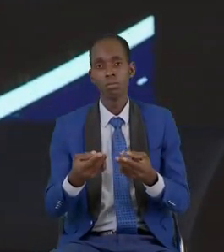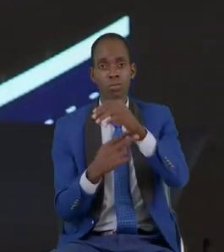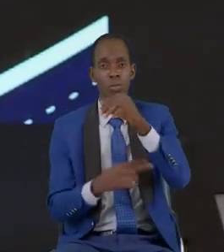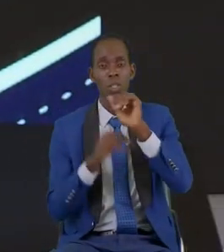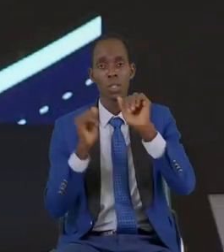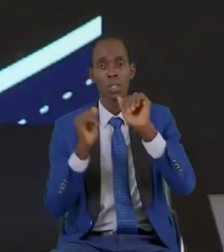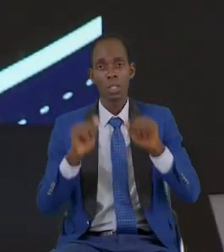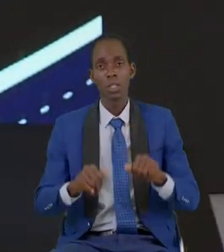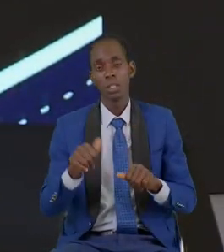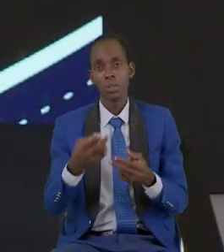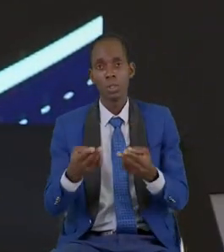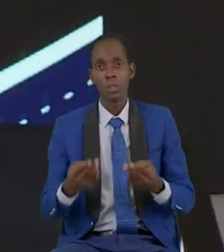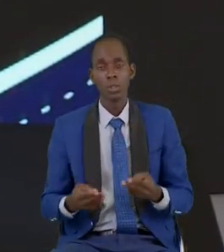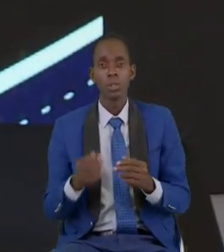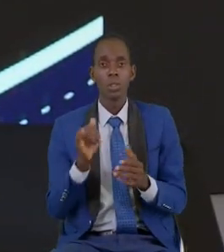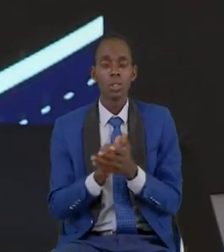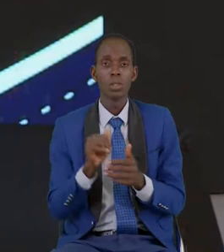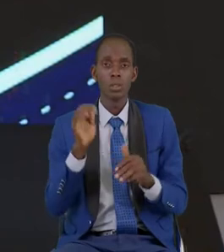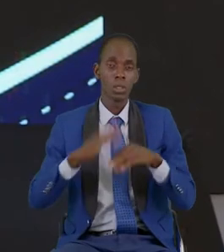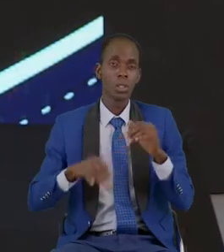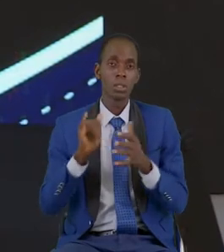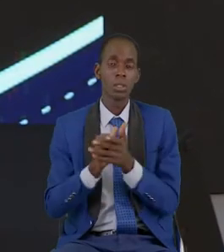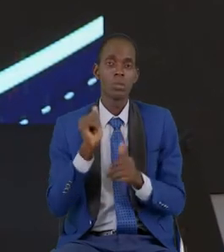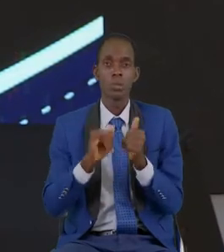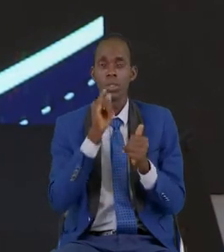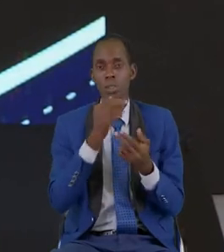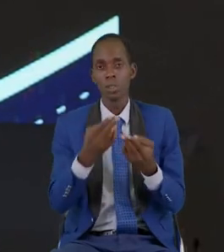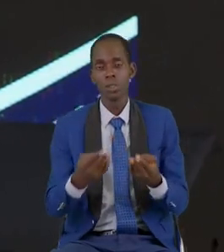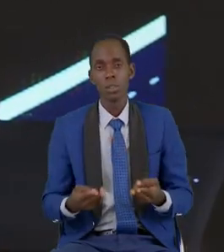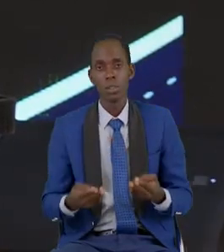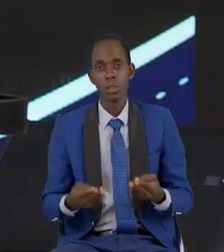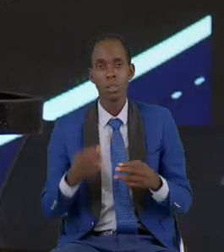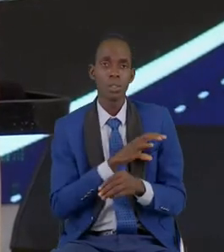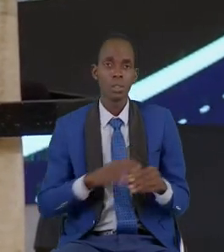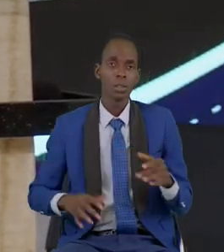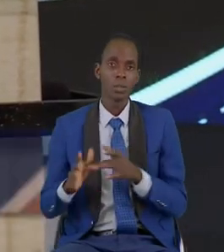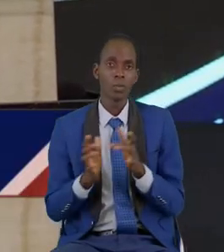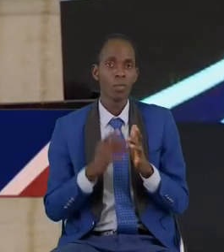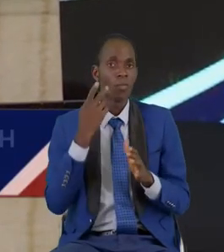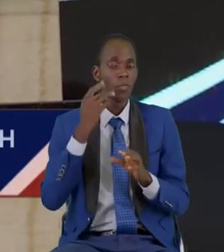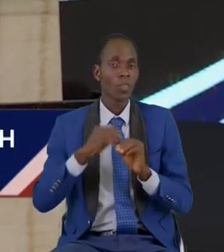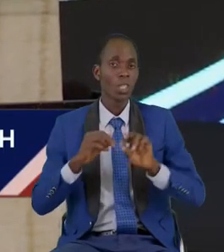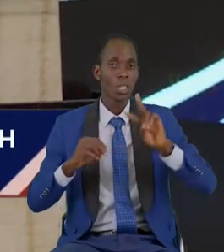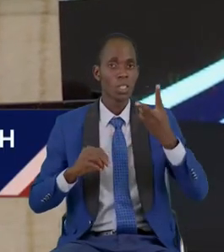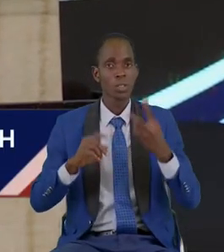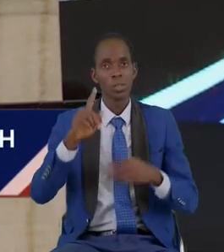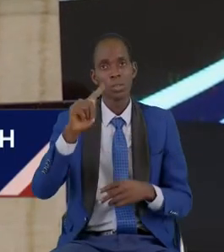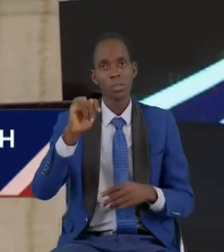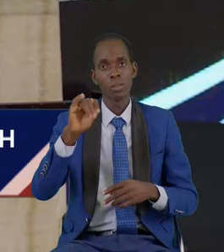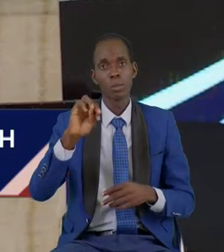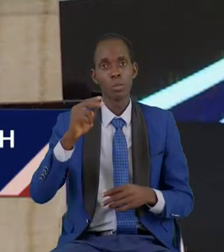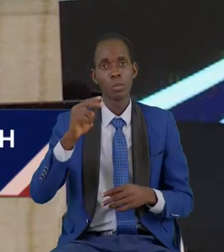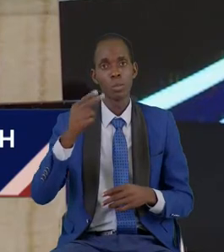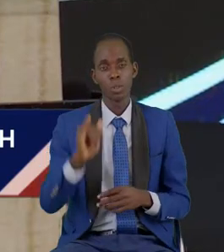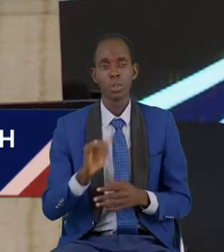is Jesus Christ. And then we're told in 2 Timothy chapter 2, reading from verse